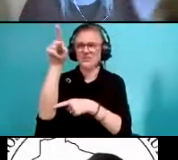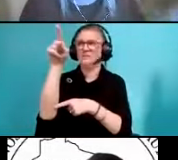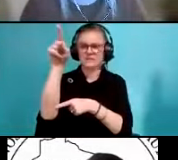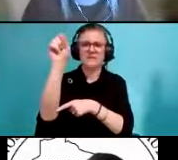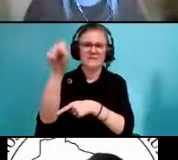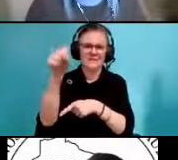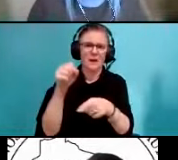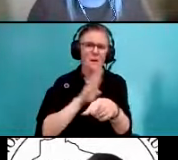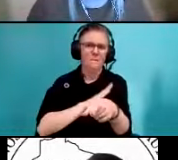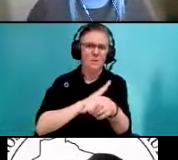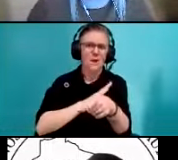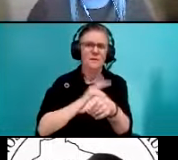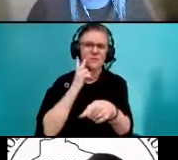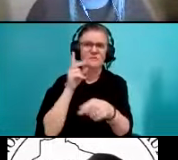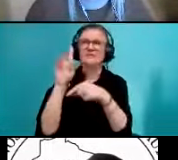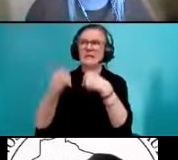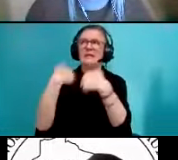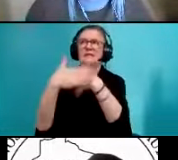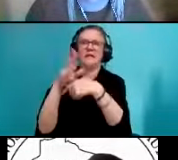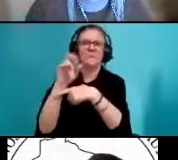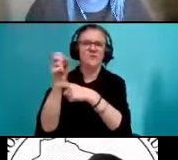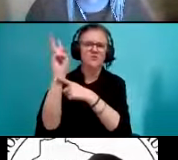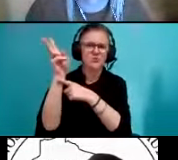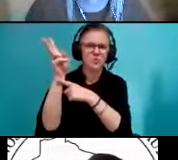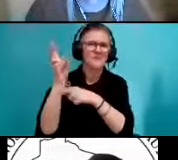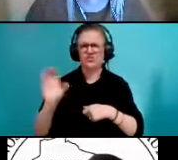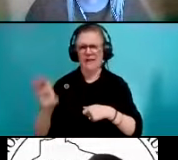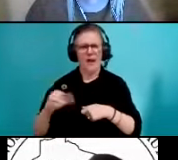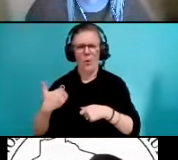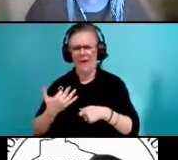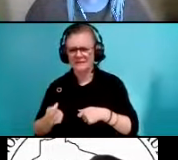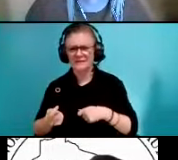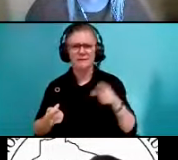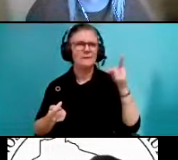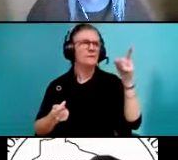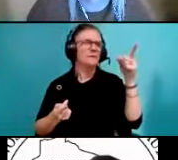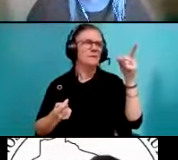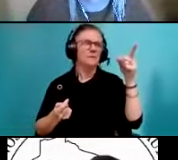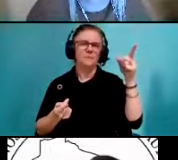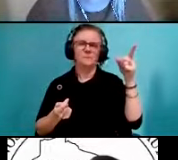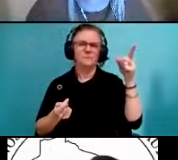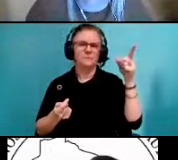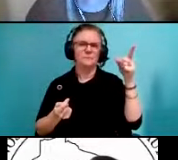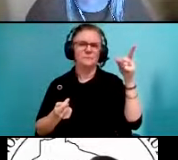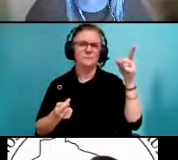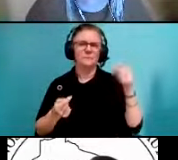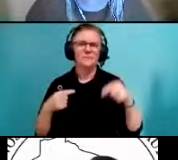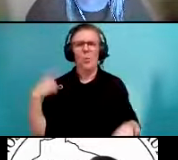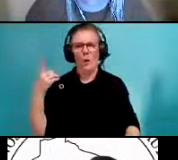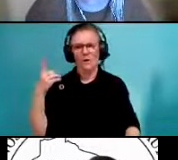So yeah, you'll see like next bus in 2 minutes. They have it in Chicago. It's like a metro in